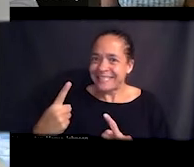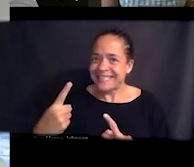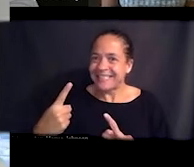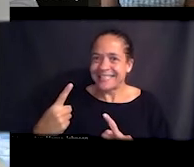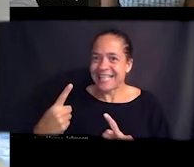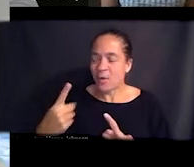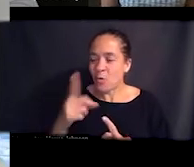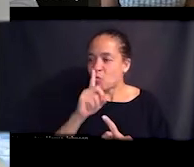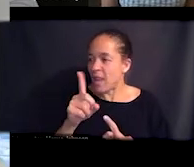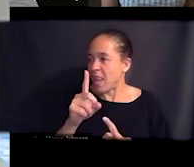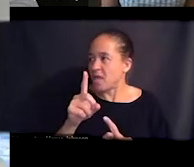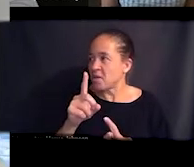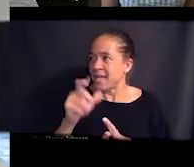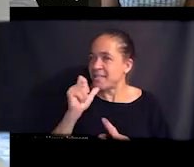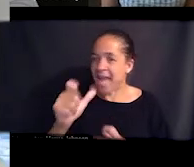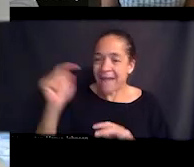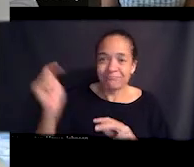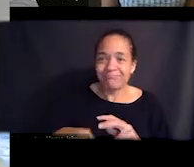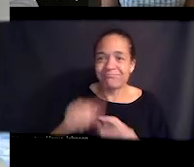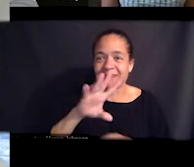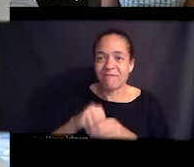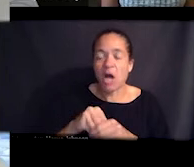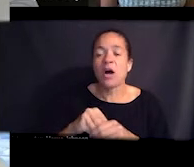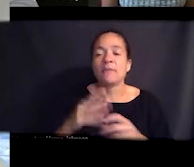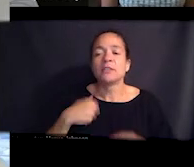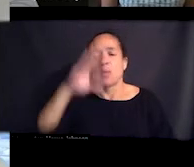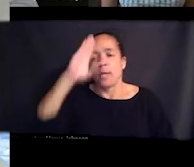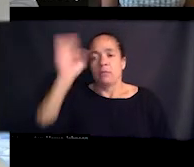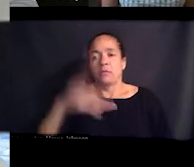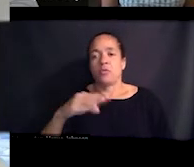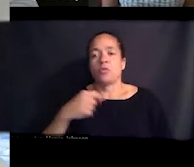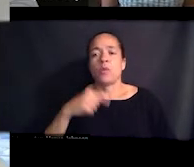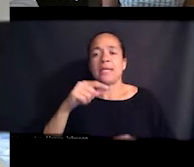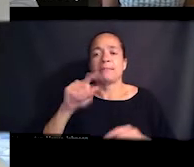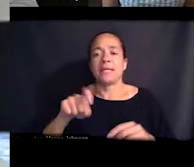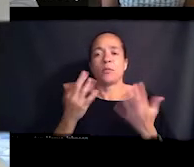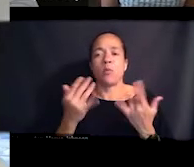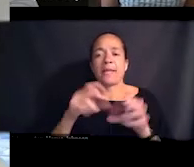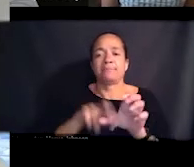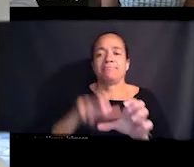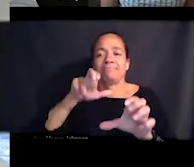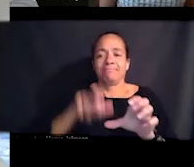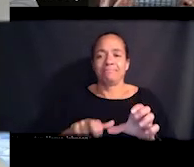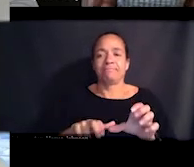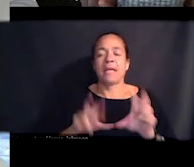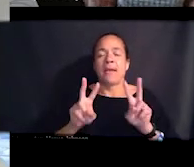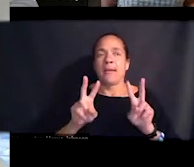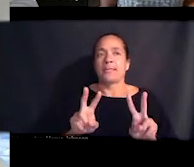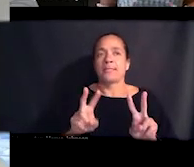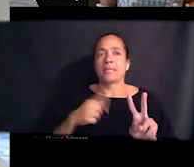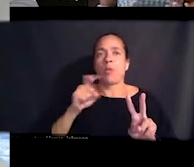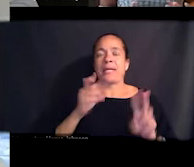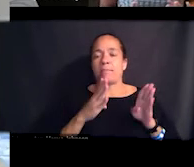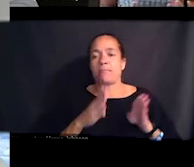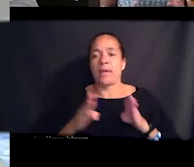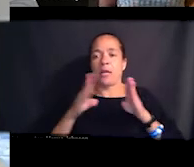community engagement. So we knew we needed to take a step back and actually prepare. We wanted to include